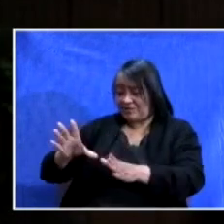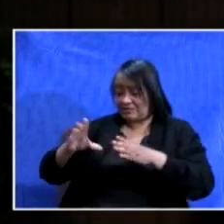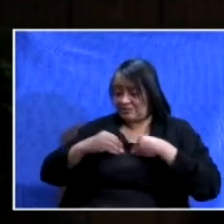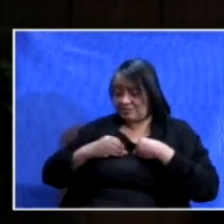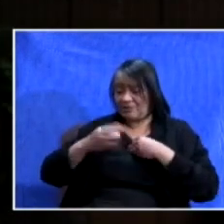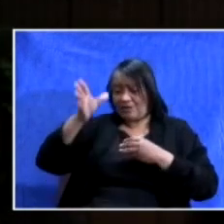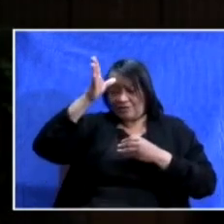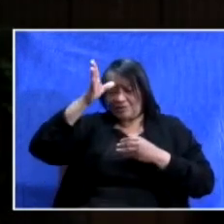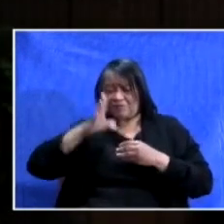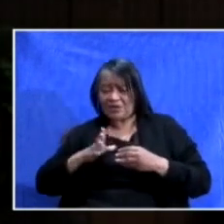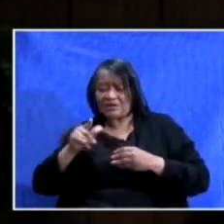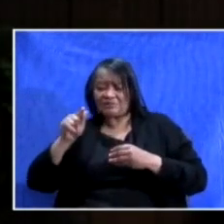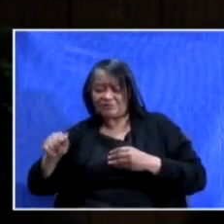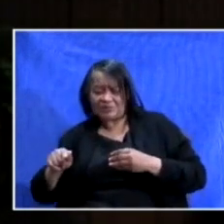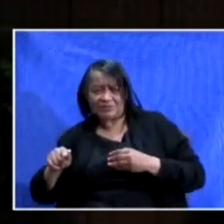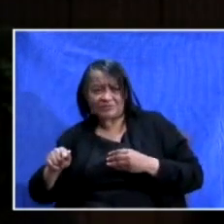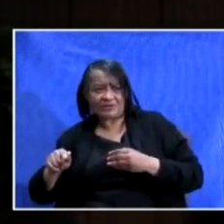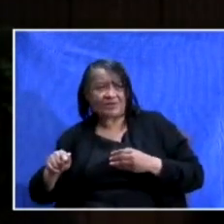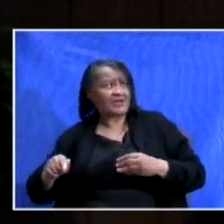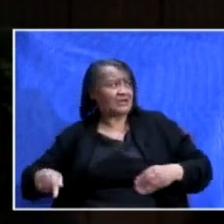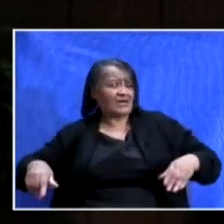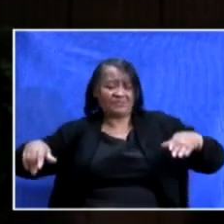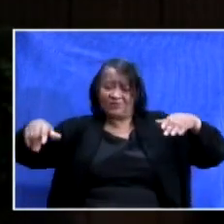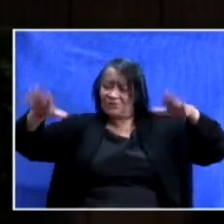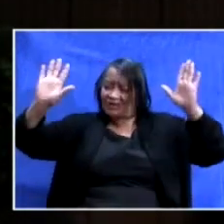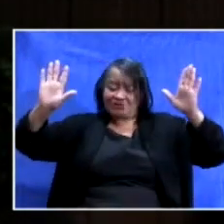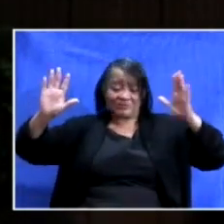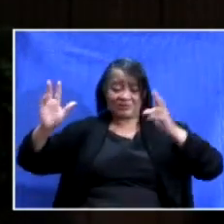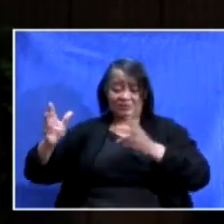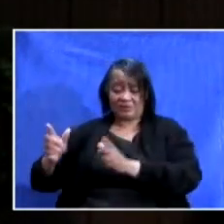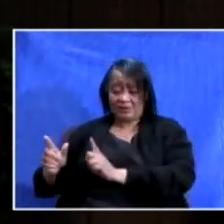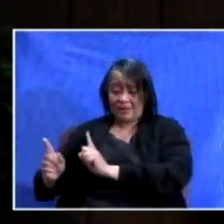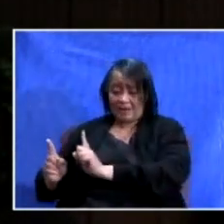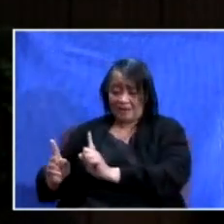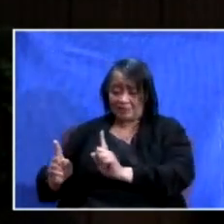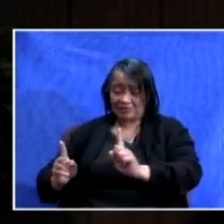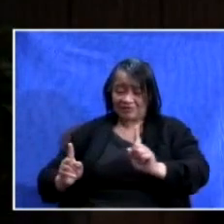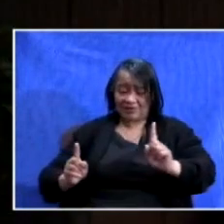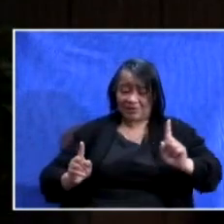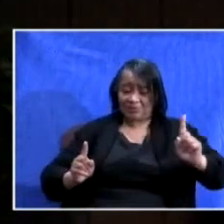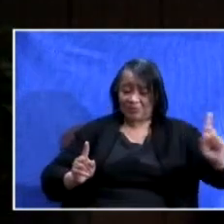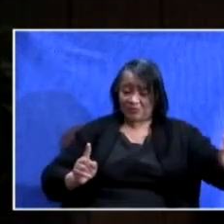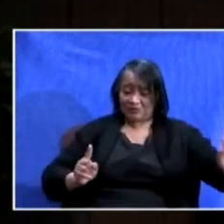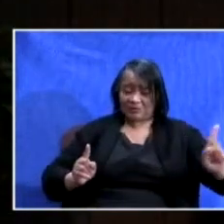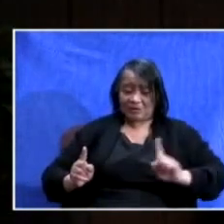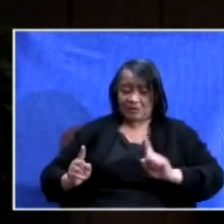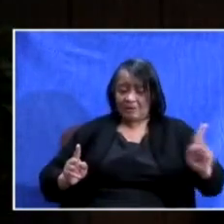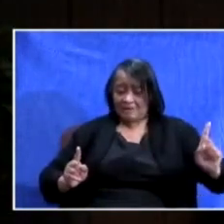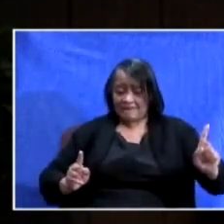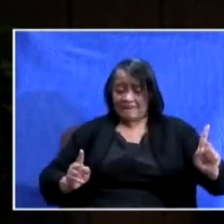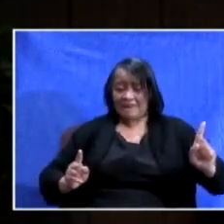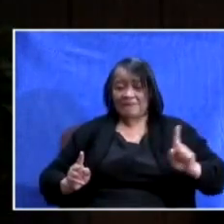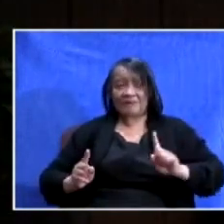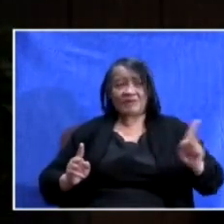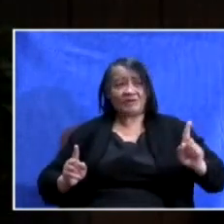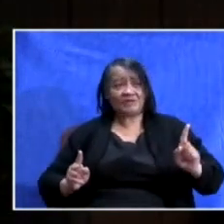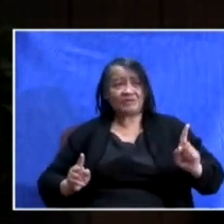And he just held his arms up. And I will never forget to the day I die how that emaciated,